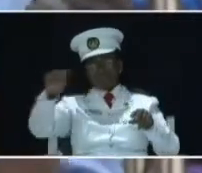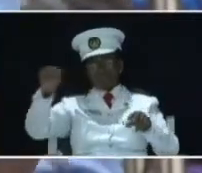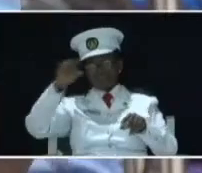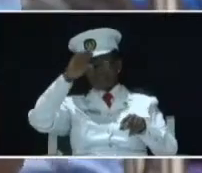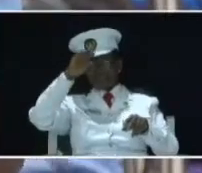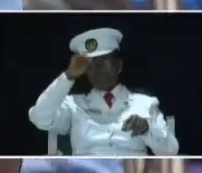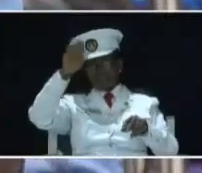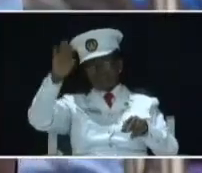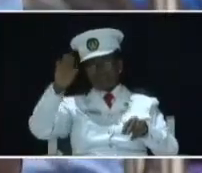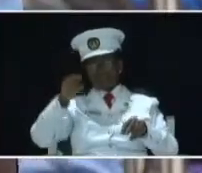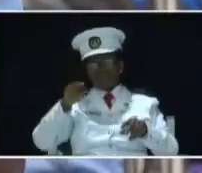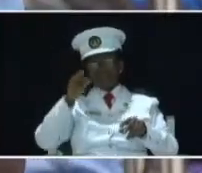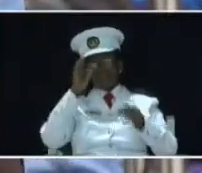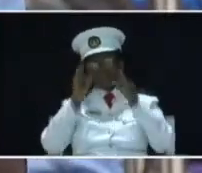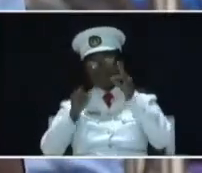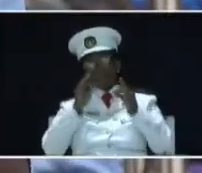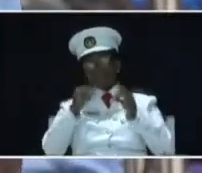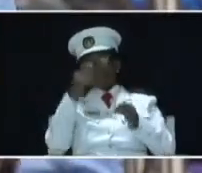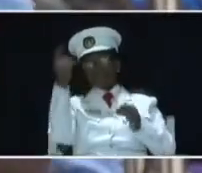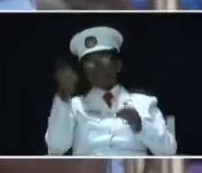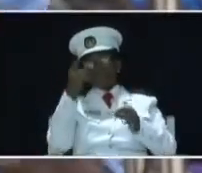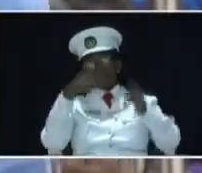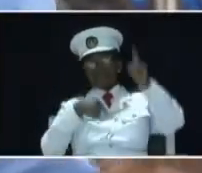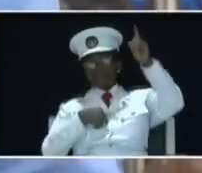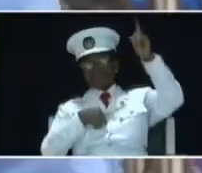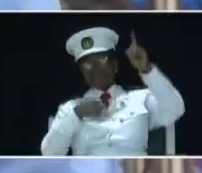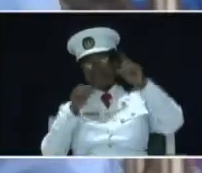If only I can find just one man